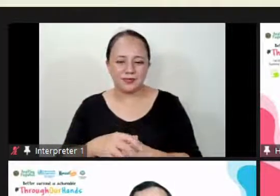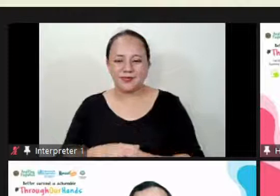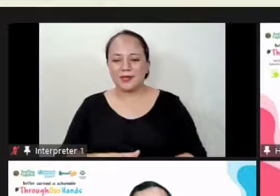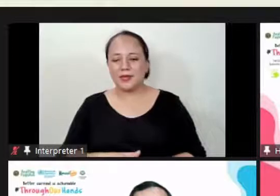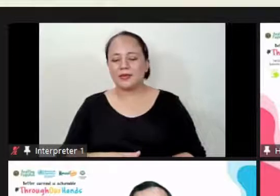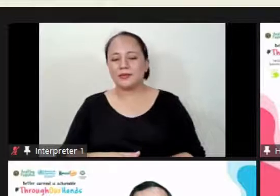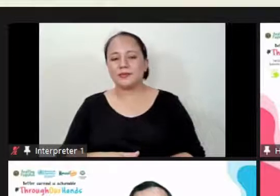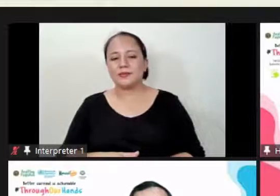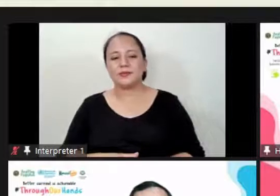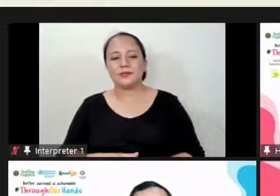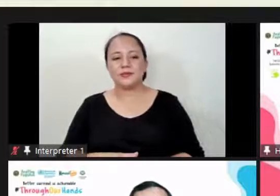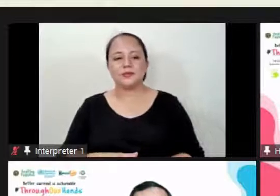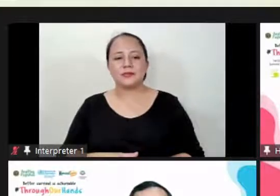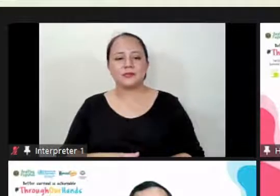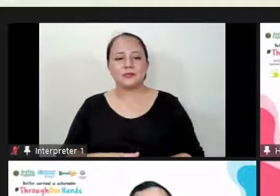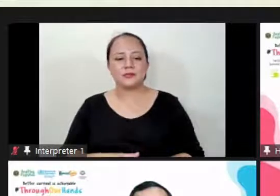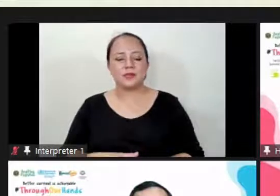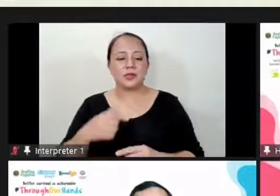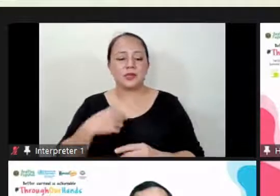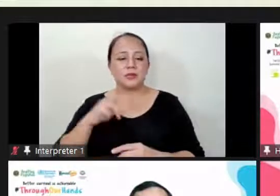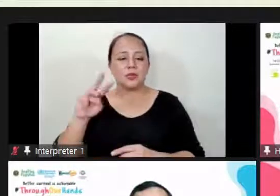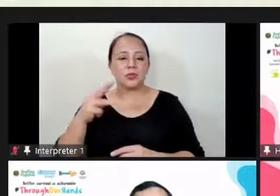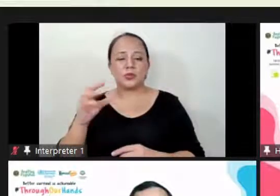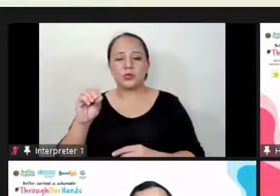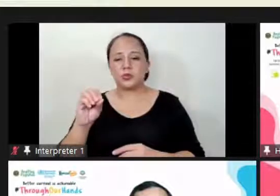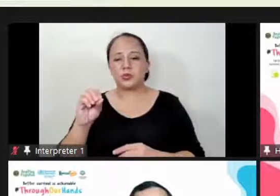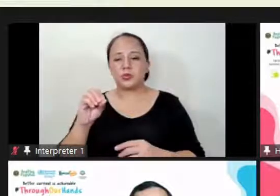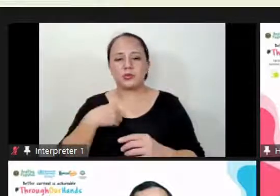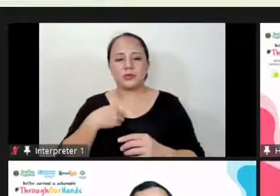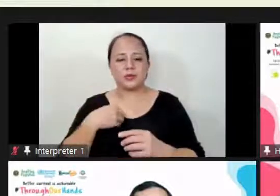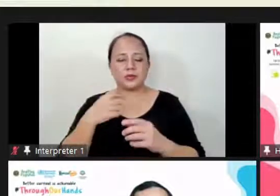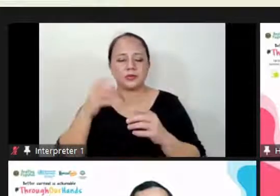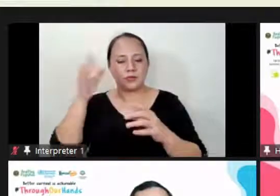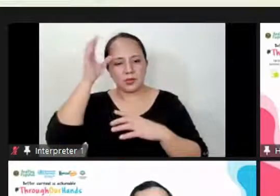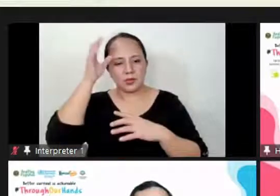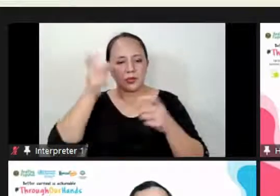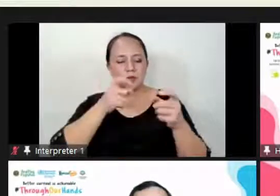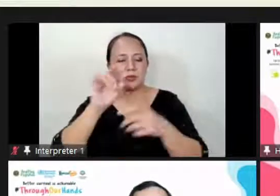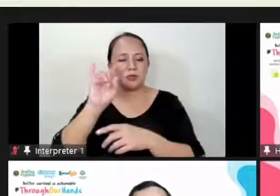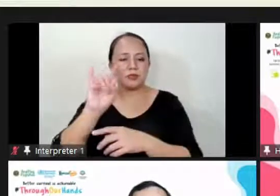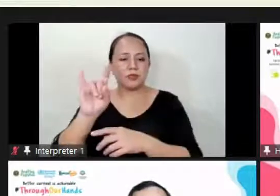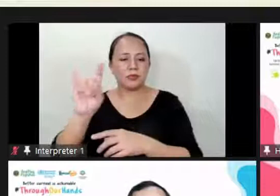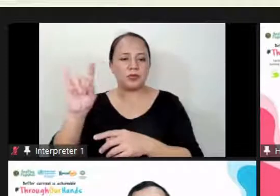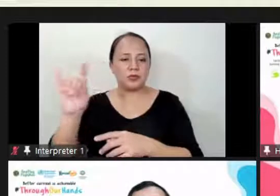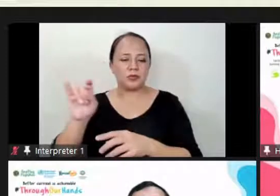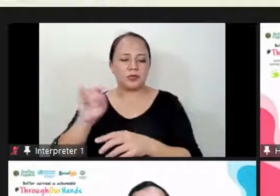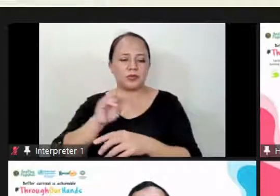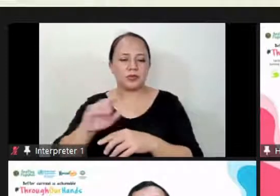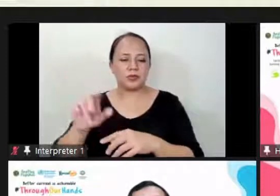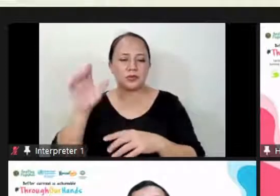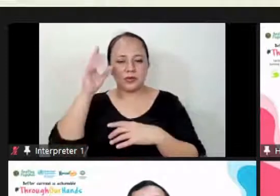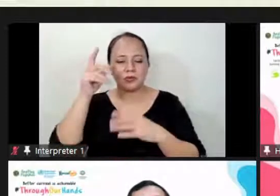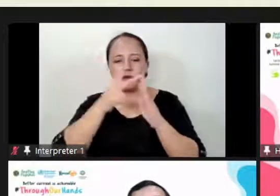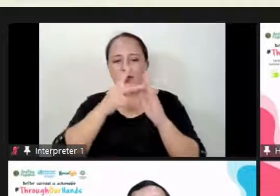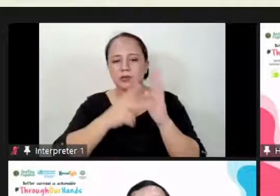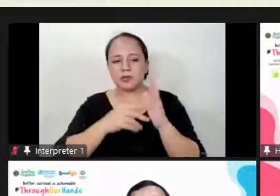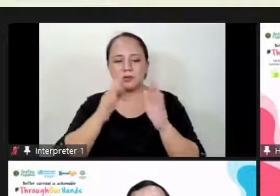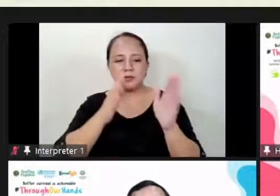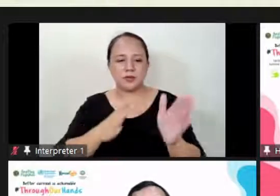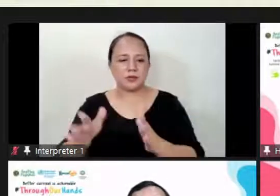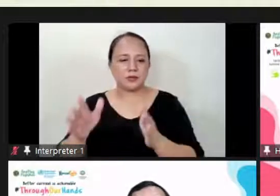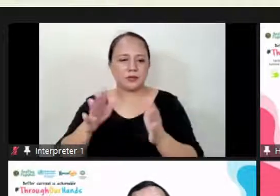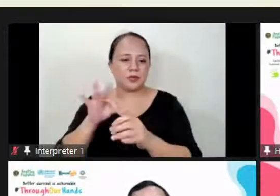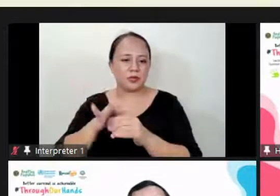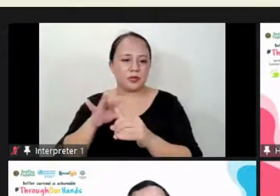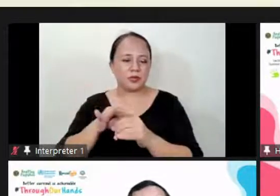The key mission of WHO's work in cancer control is to promote the national cancer control policies, plans, and programs